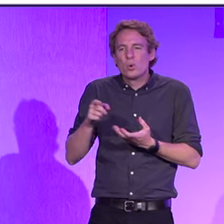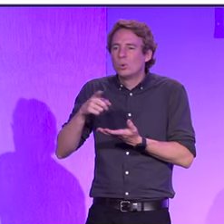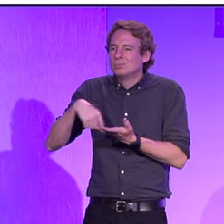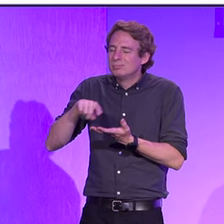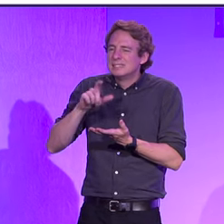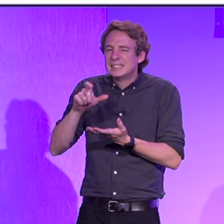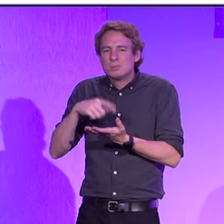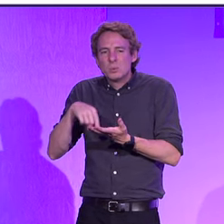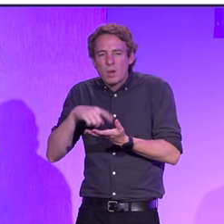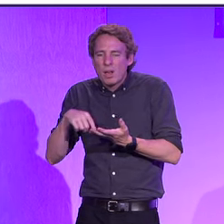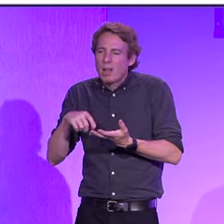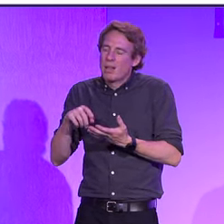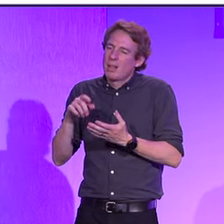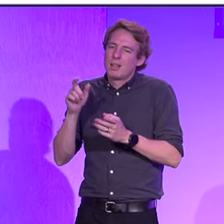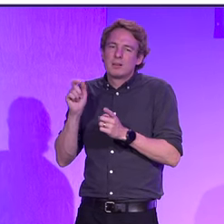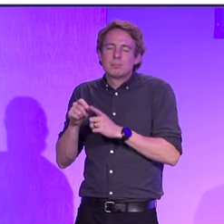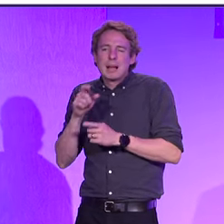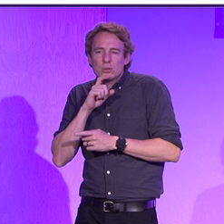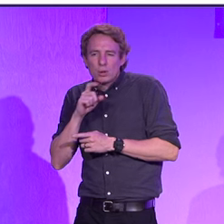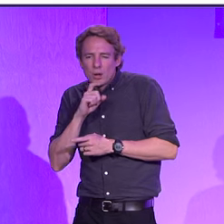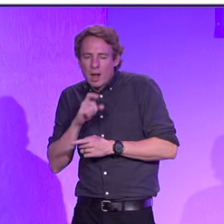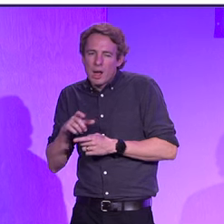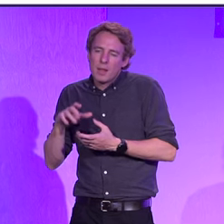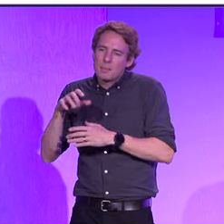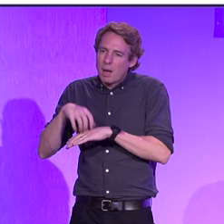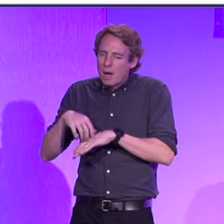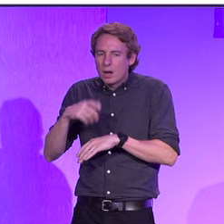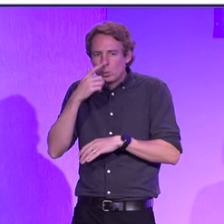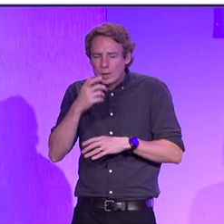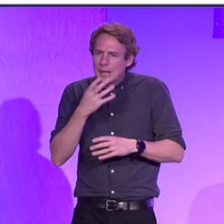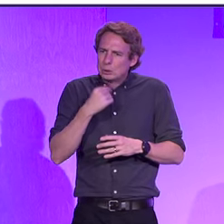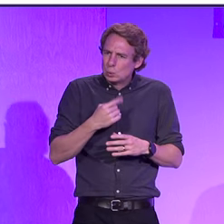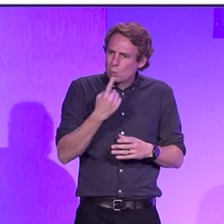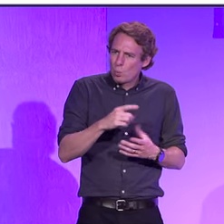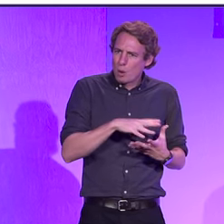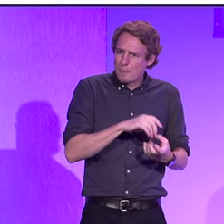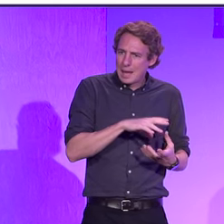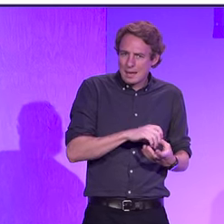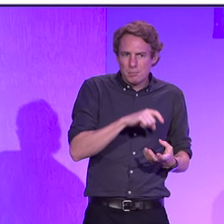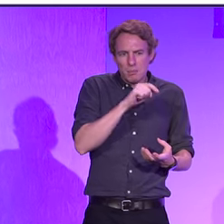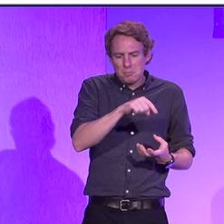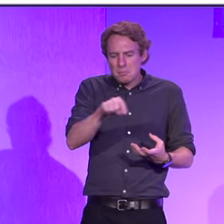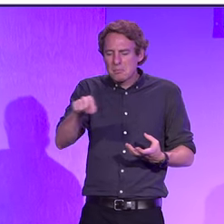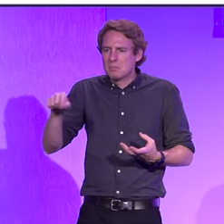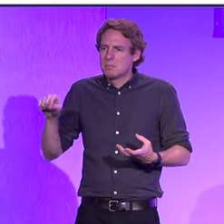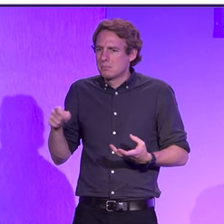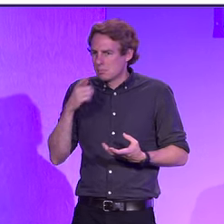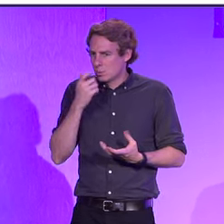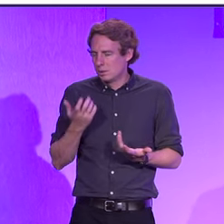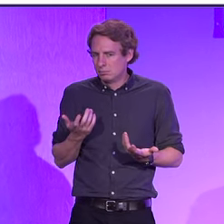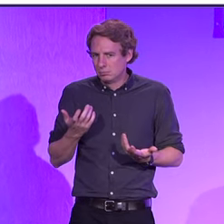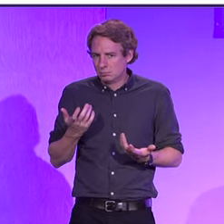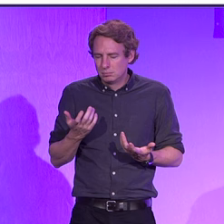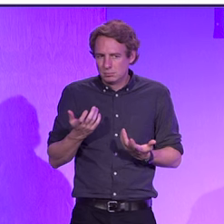and the pain au chocolat and the babka and the pies. And so you have this one base dough and you're using it across like all your products. And it's kind of like